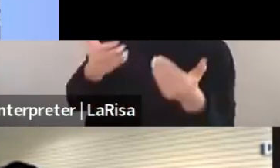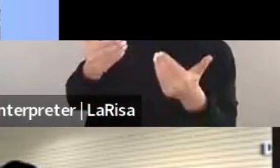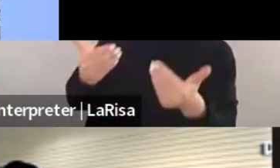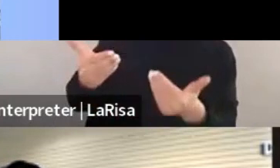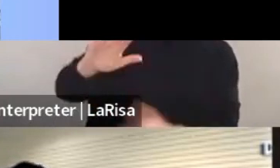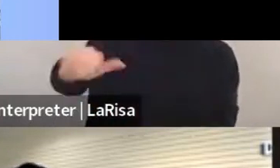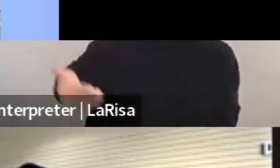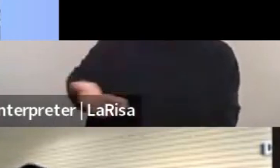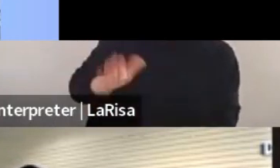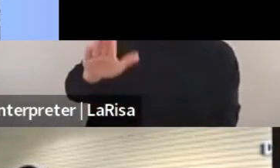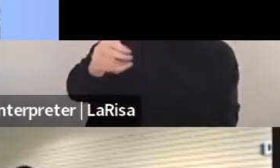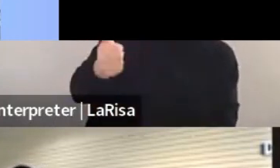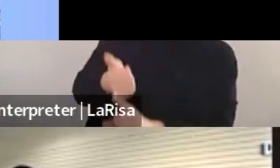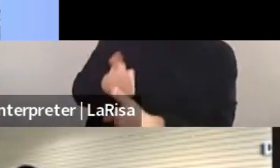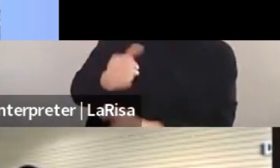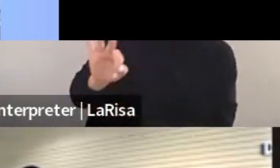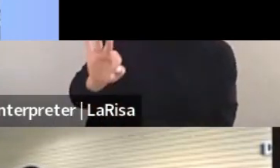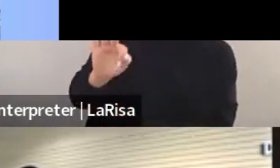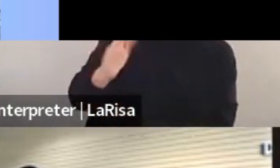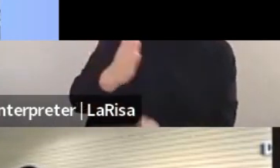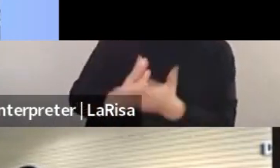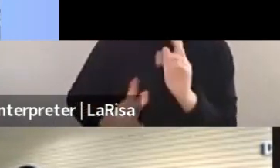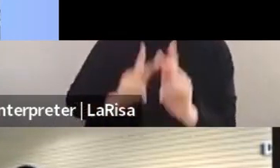us the first course?